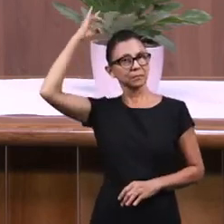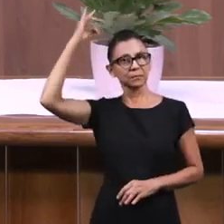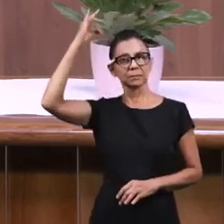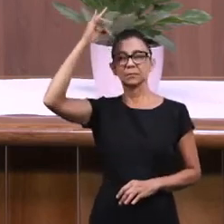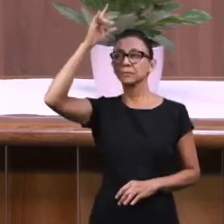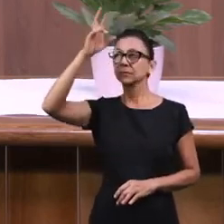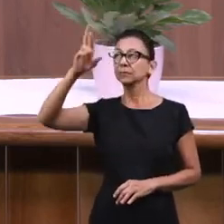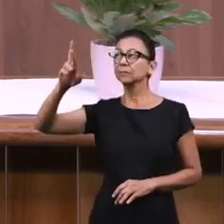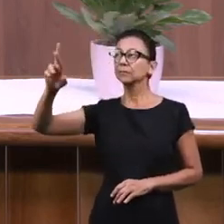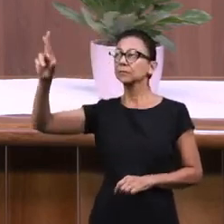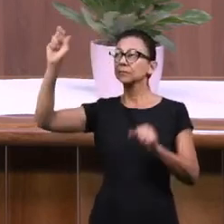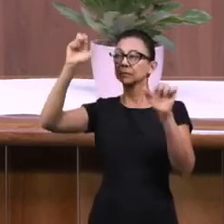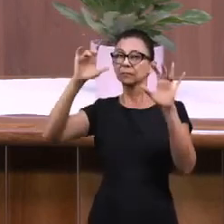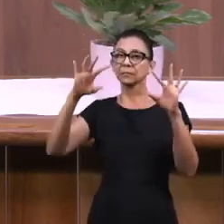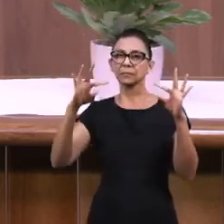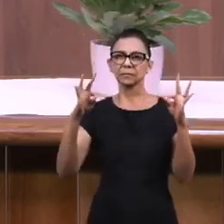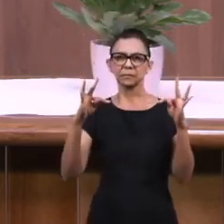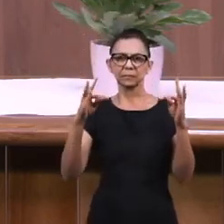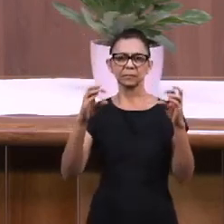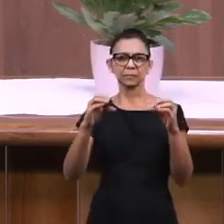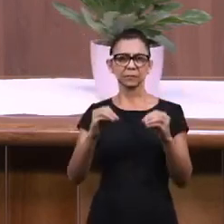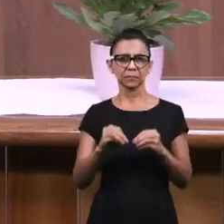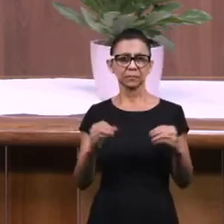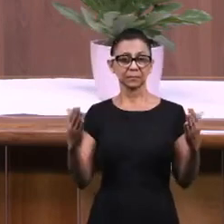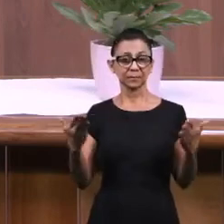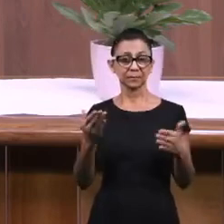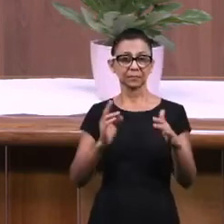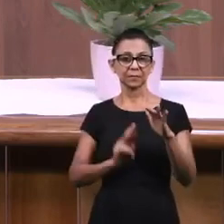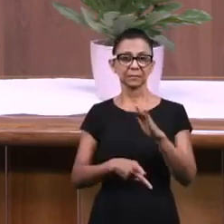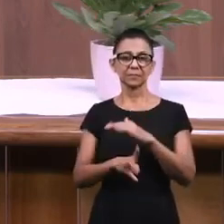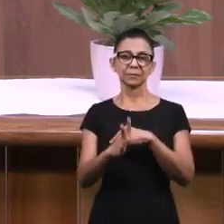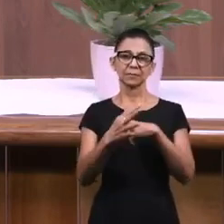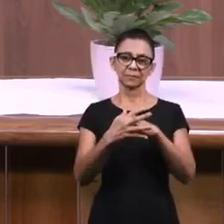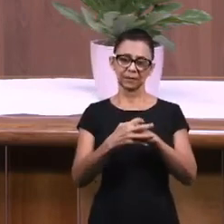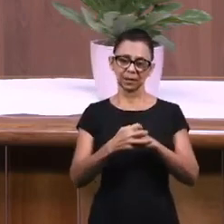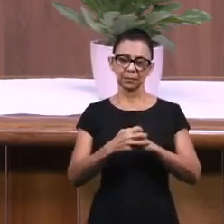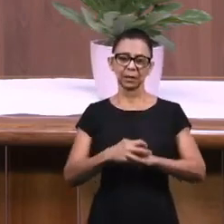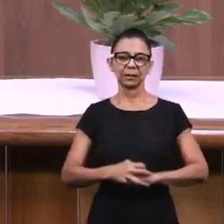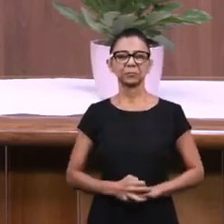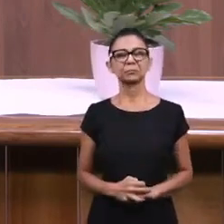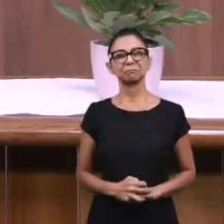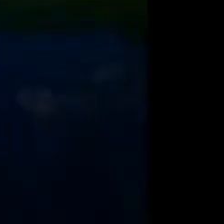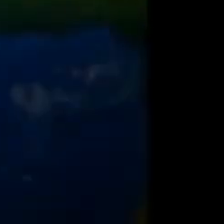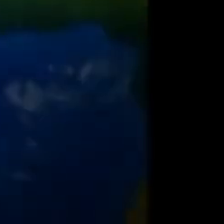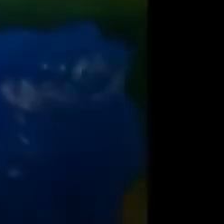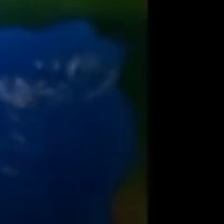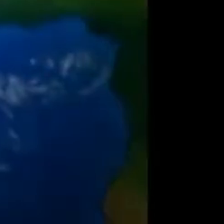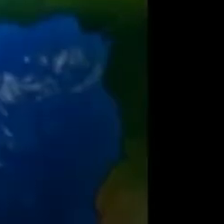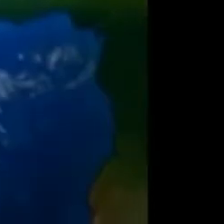Spirit of the Lord may be with all of you, brethren, for now and forever. Amen.